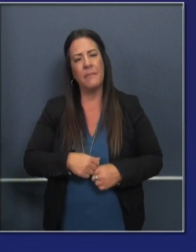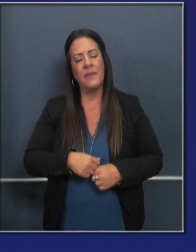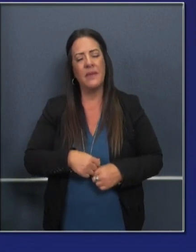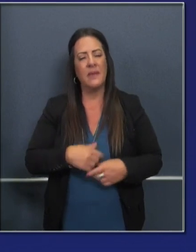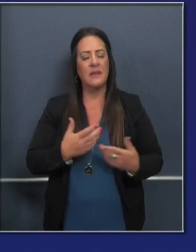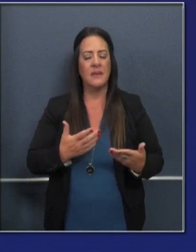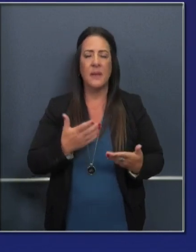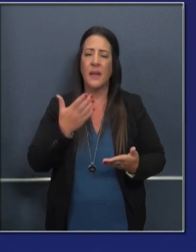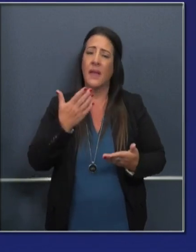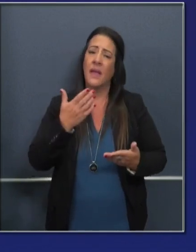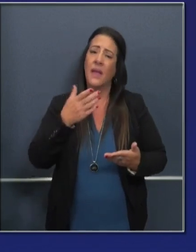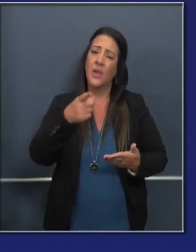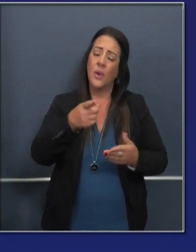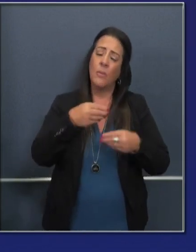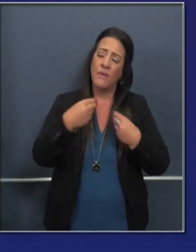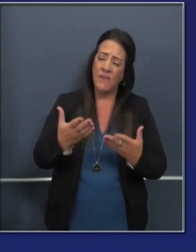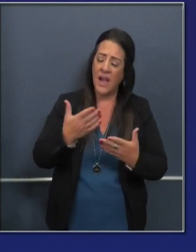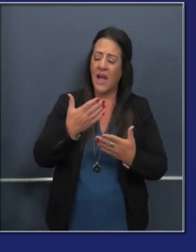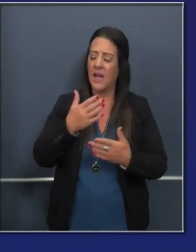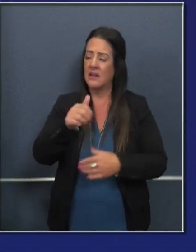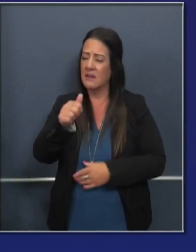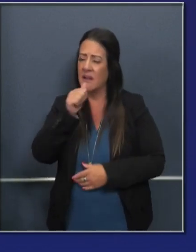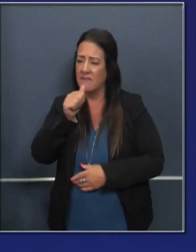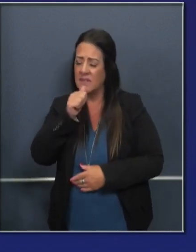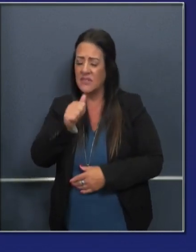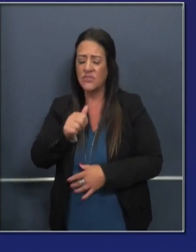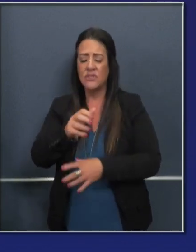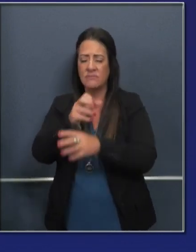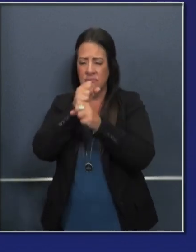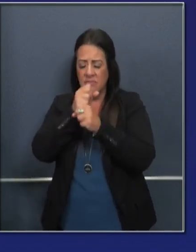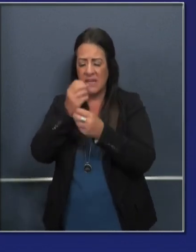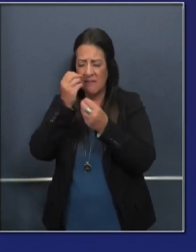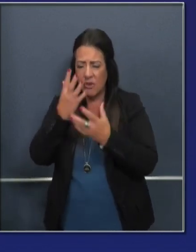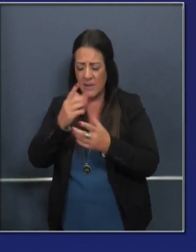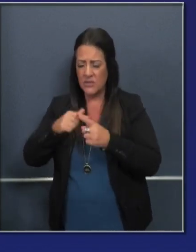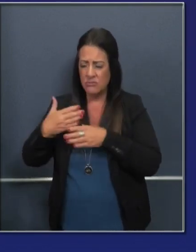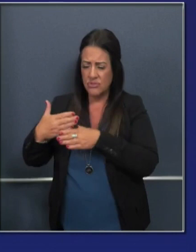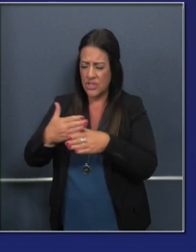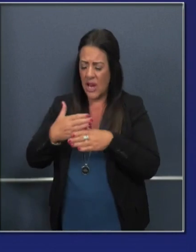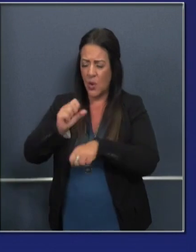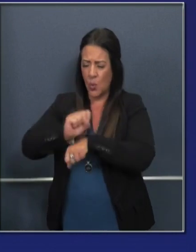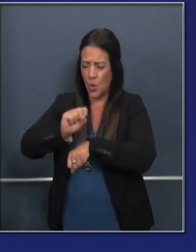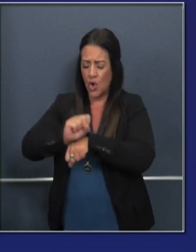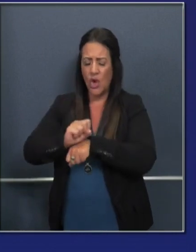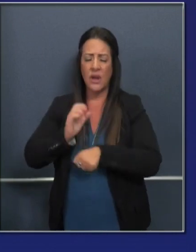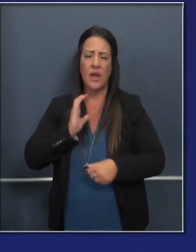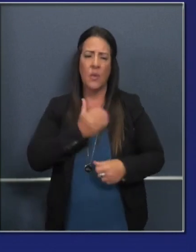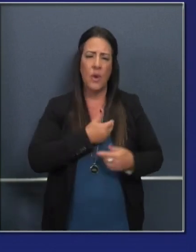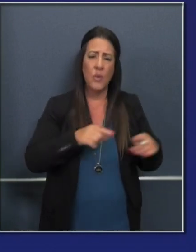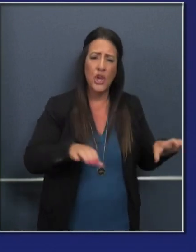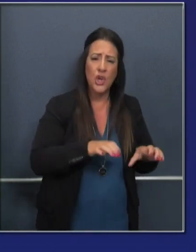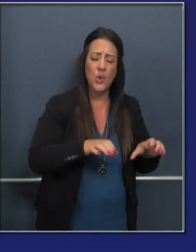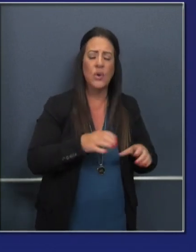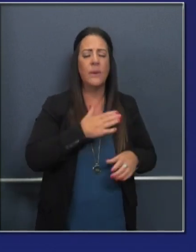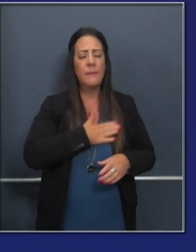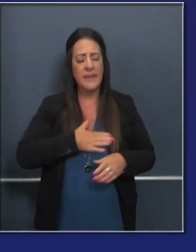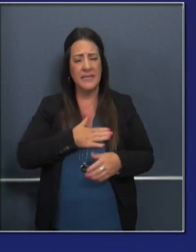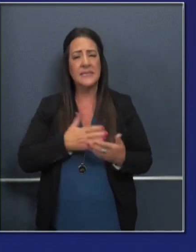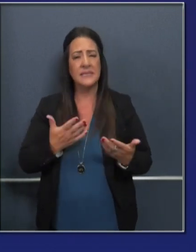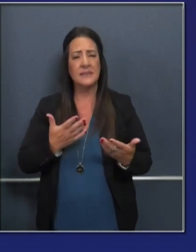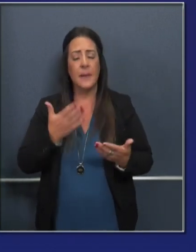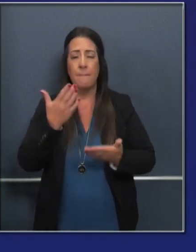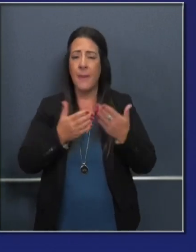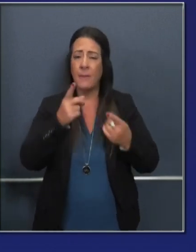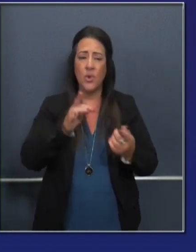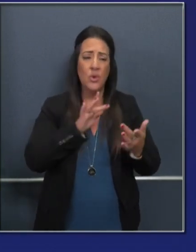information that you can provide in a confidential manner that will help us mitigate the spread. Talk about people you may have come into contact